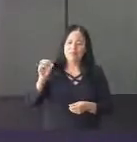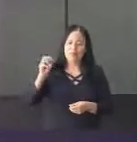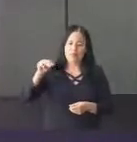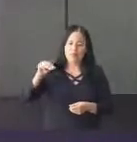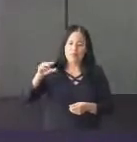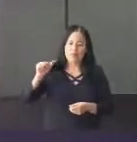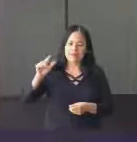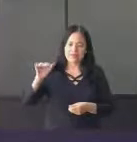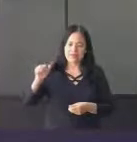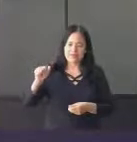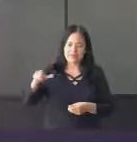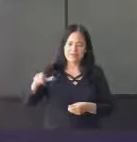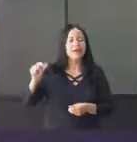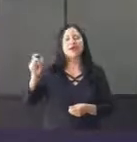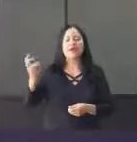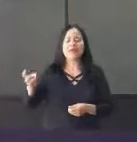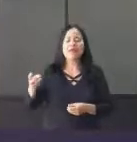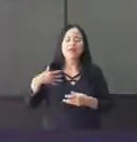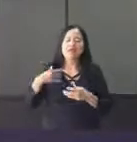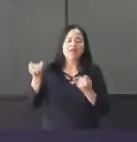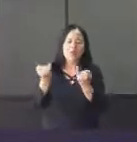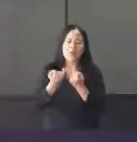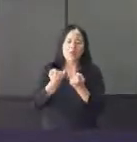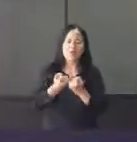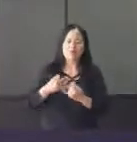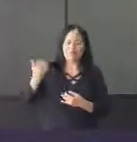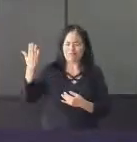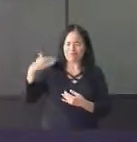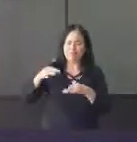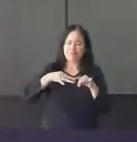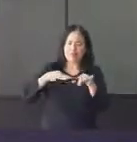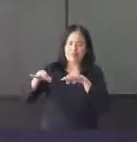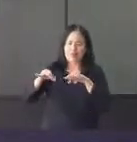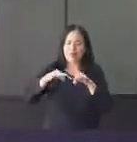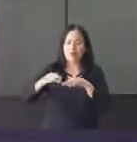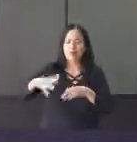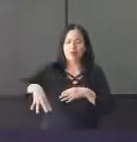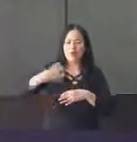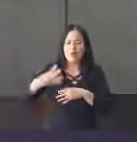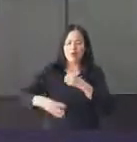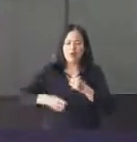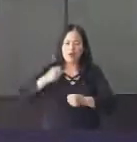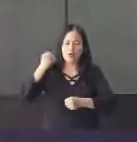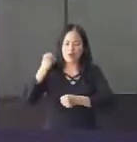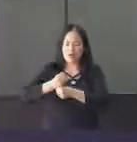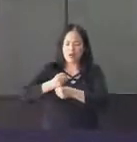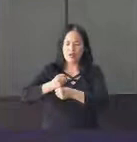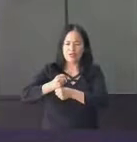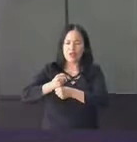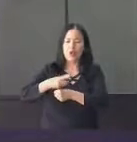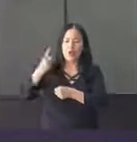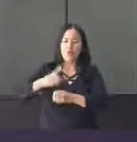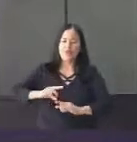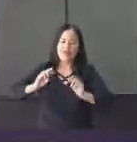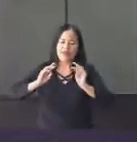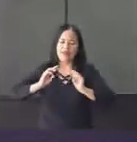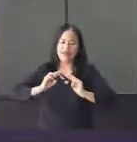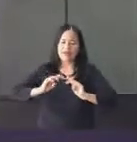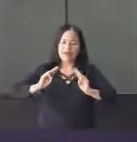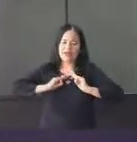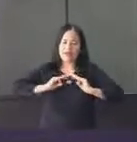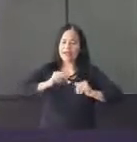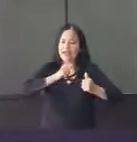Truman Center of National Policies. She worked during 14 years as a high-level civilian in the DoD of the